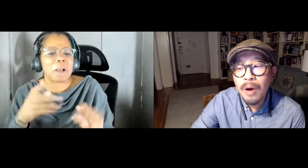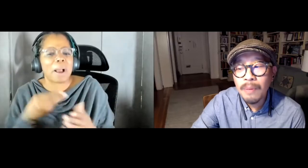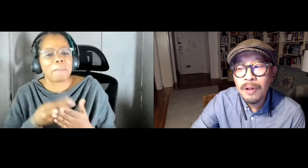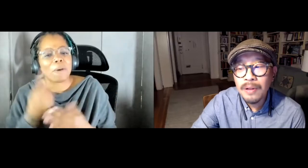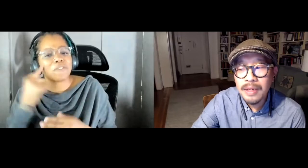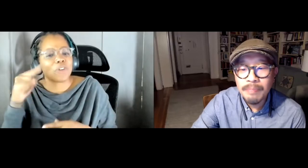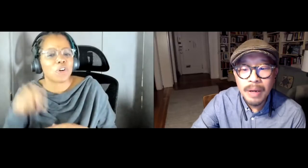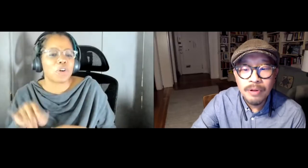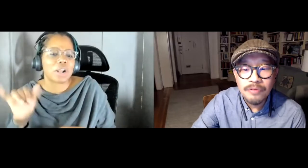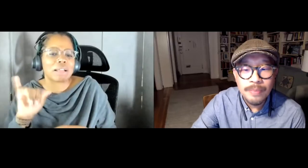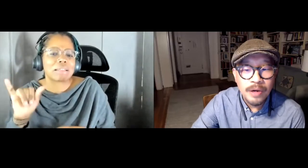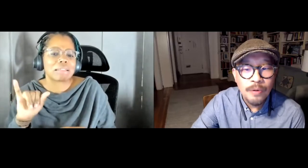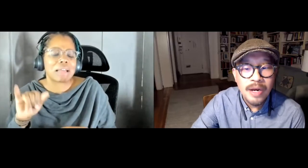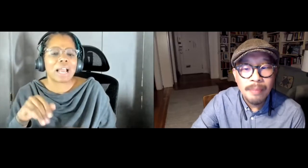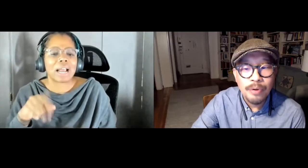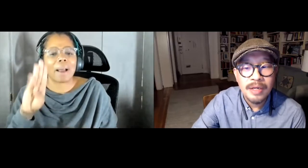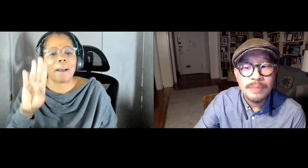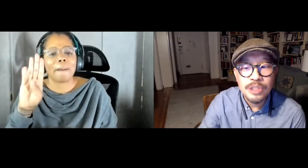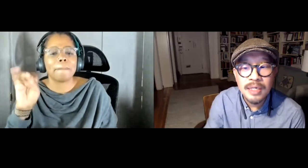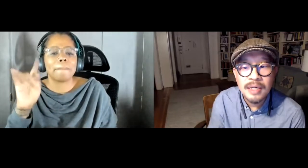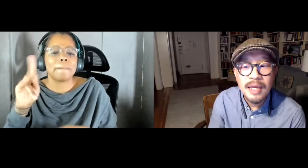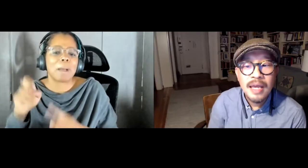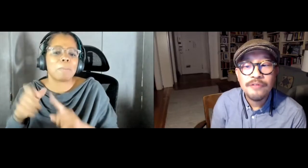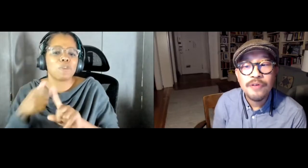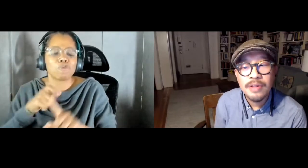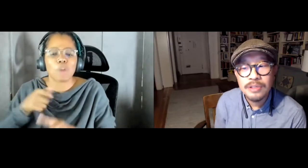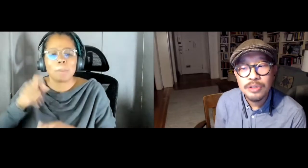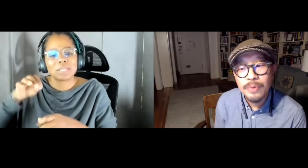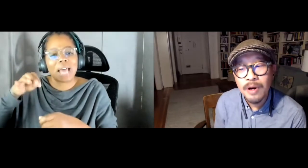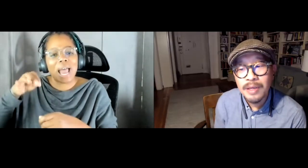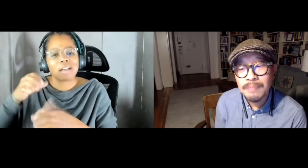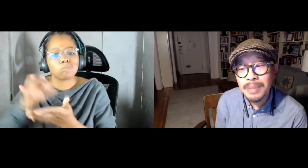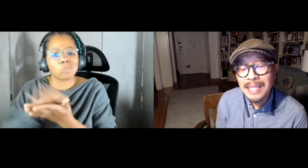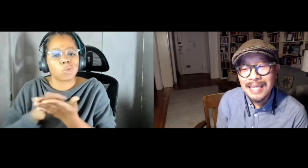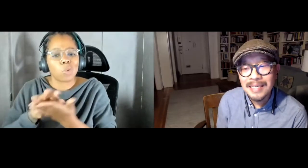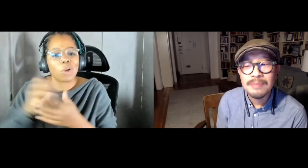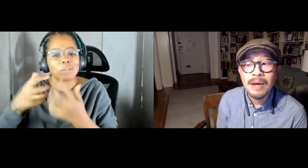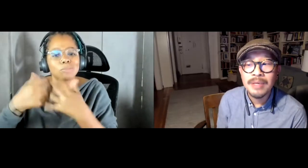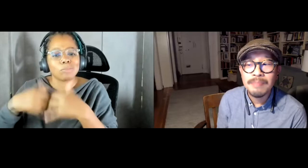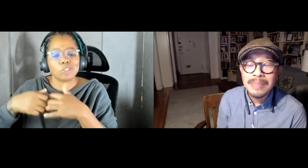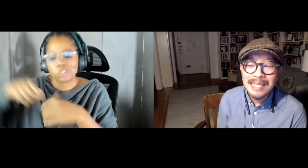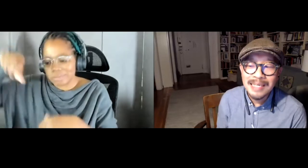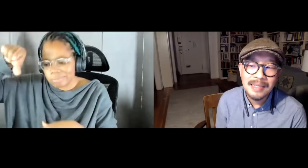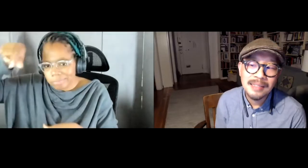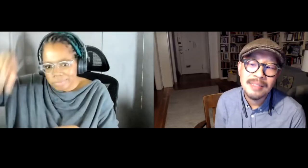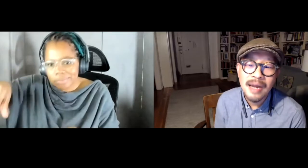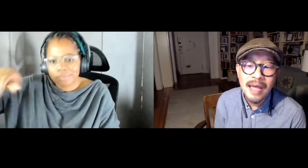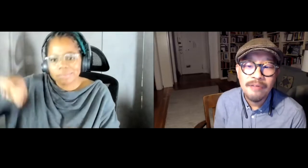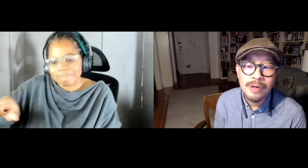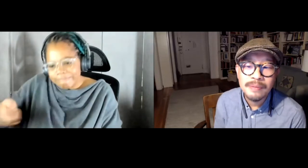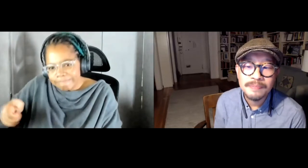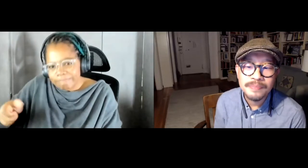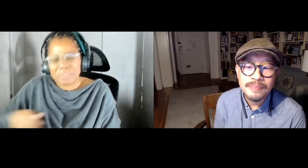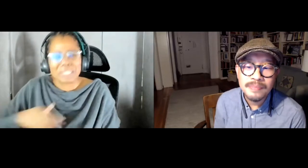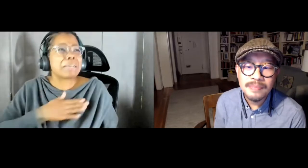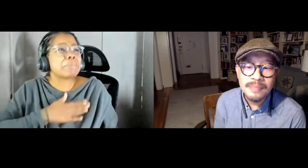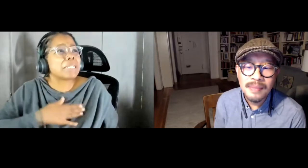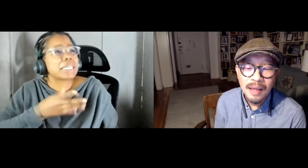plastic bauble in a bubble from the coin-operated machine in front of the supermarket. "Please, mommy, please, can I have